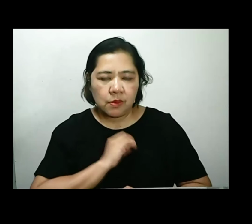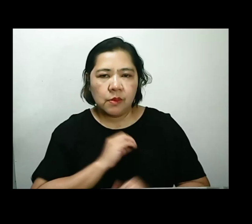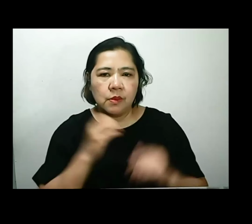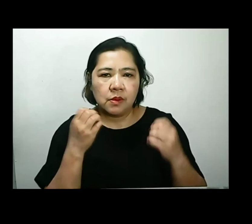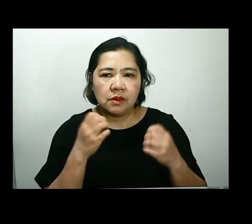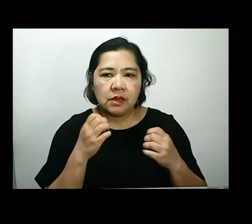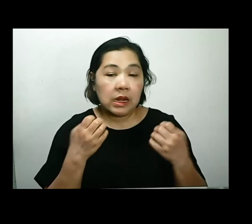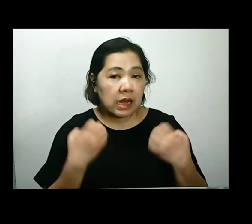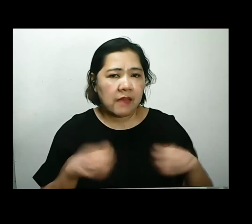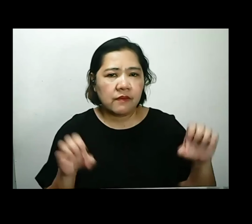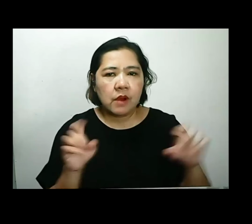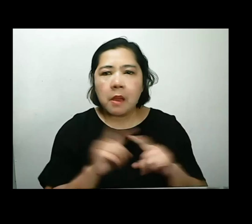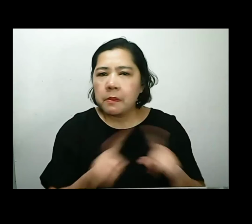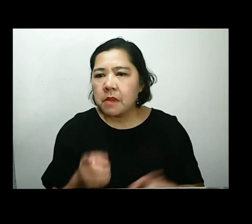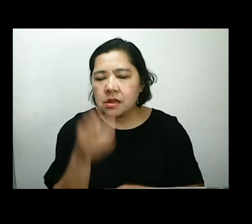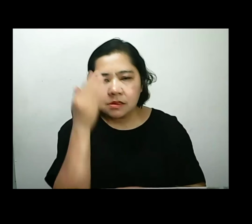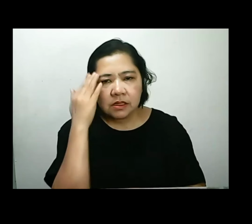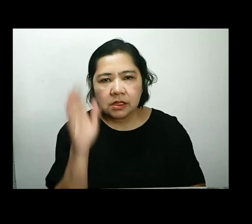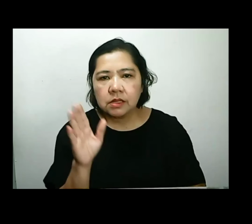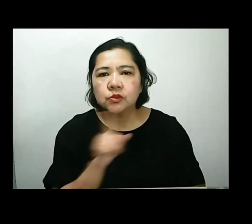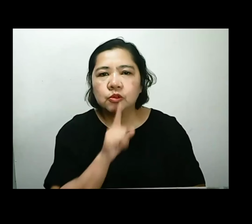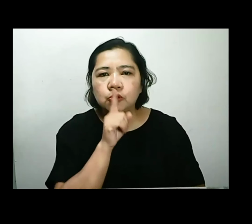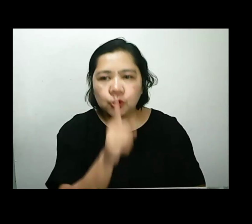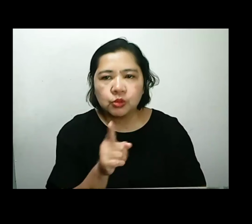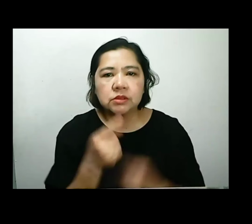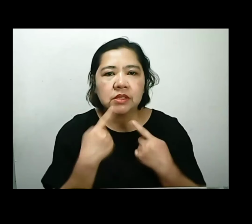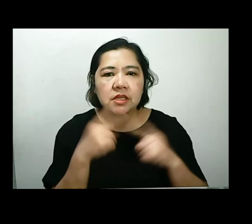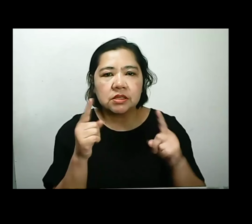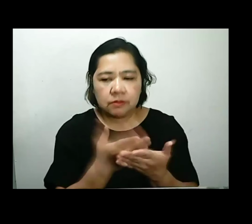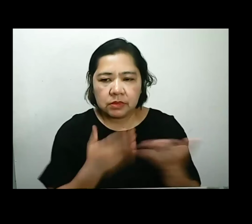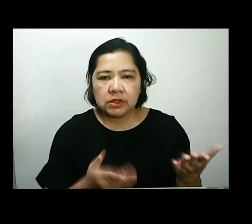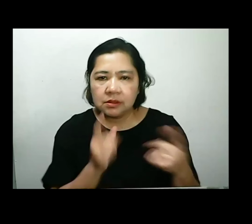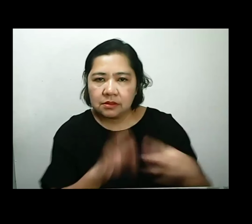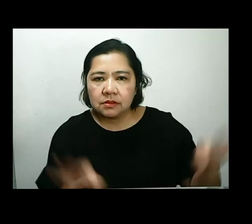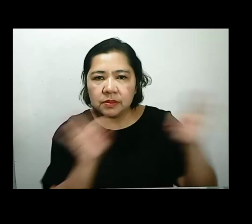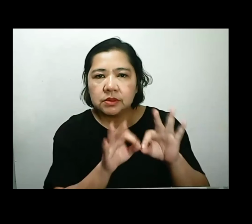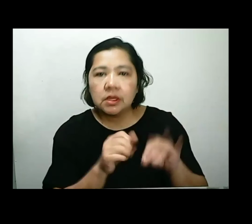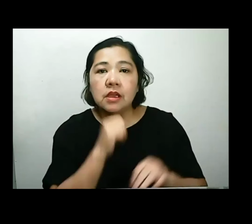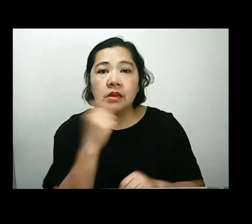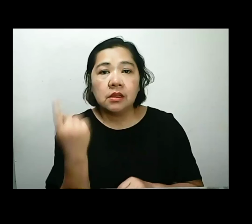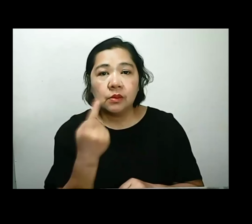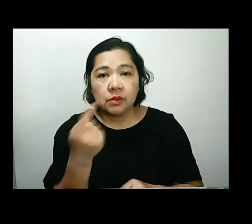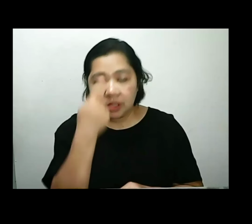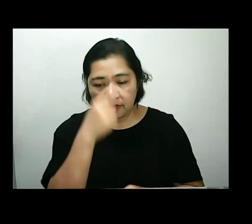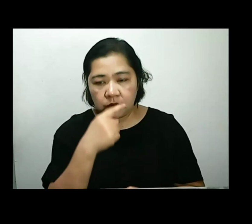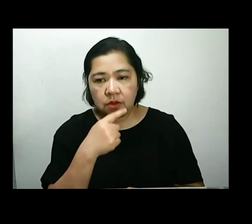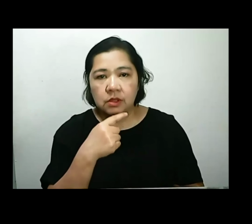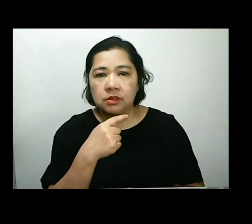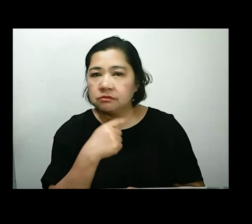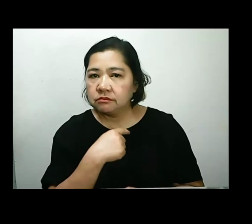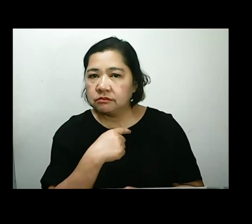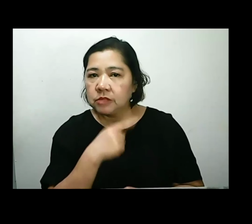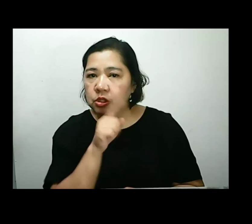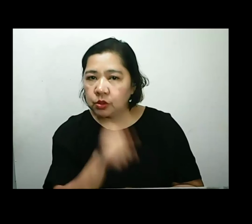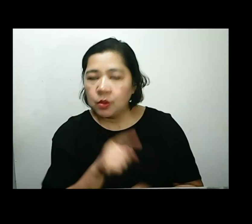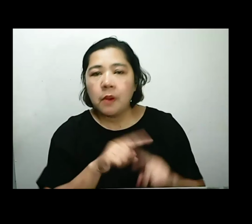that to really to achieve things that really matter, not only for you, but for the whole community, you have to be,